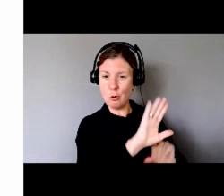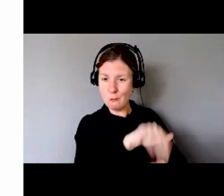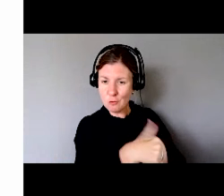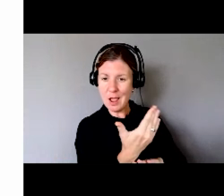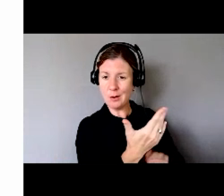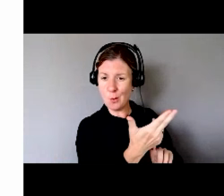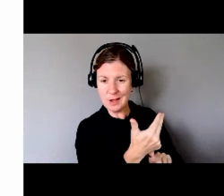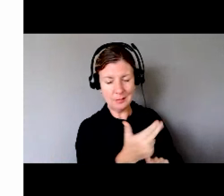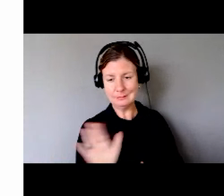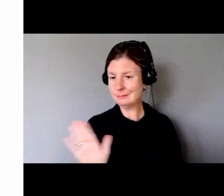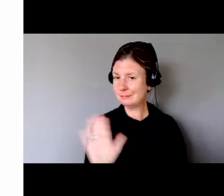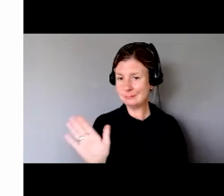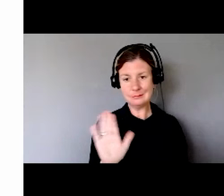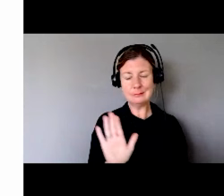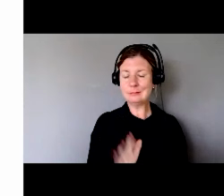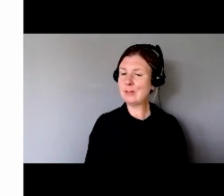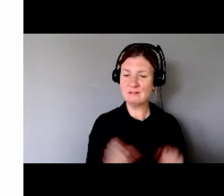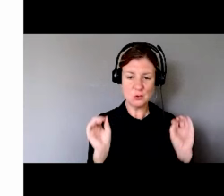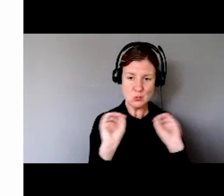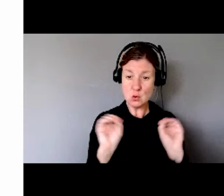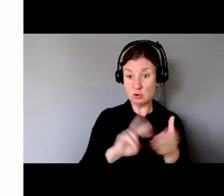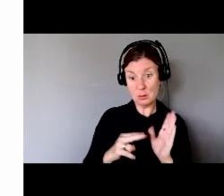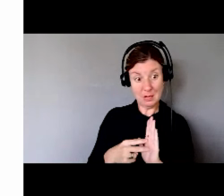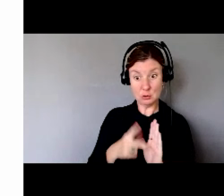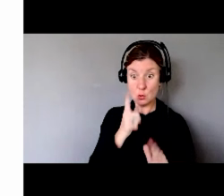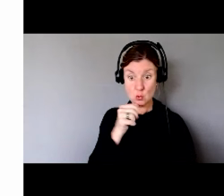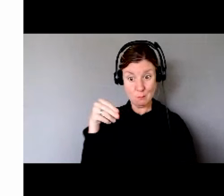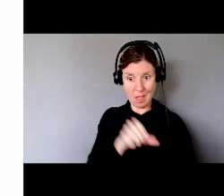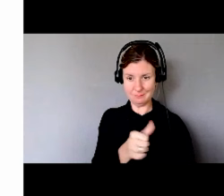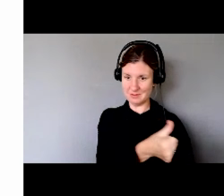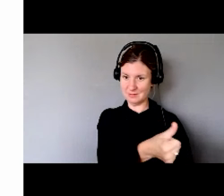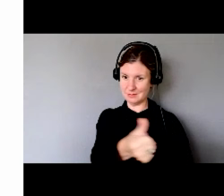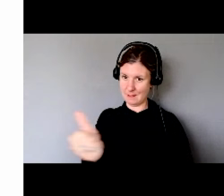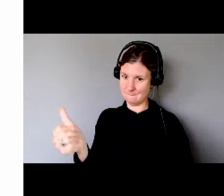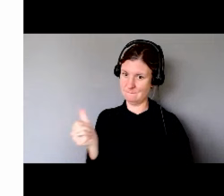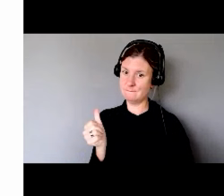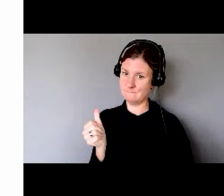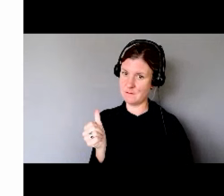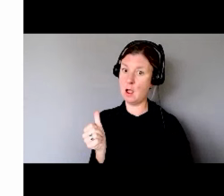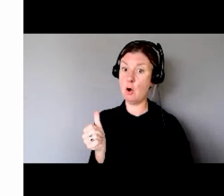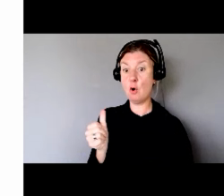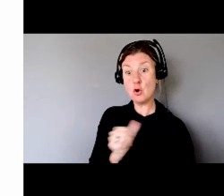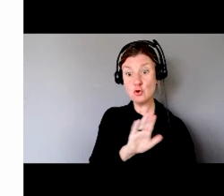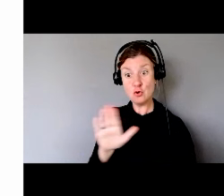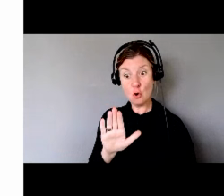therefore be responsible for covering these expenses from within their artist fee.